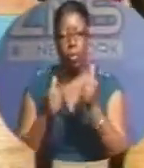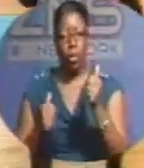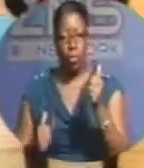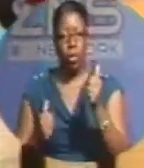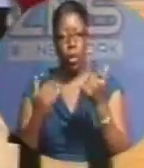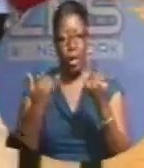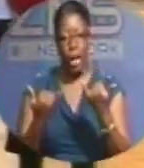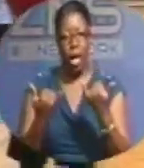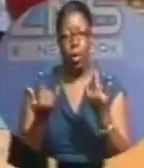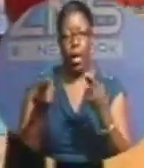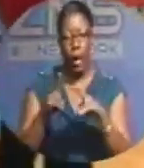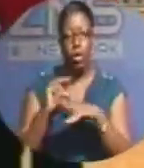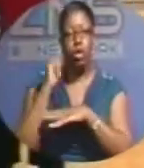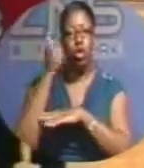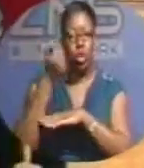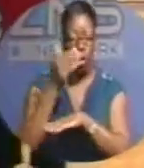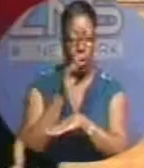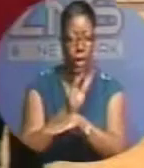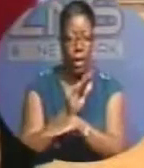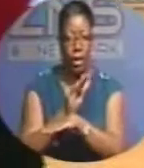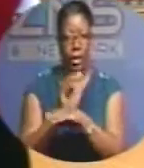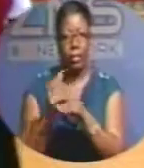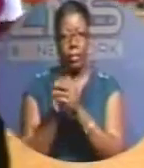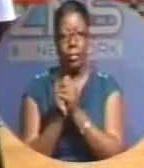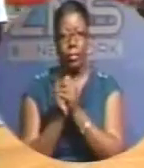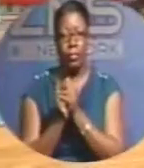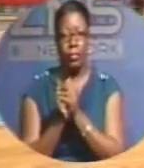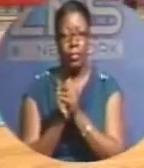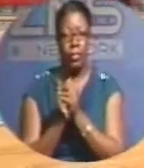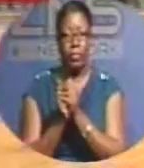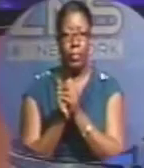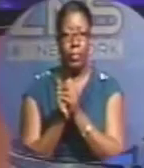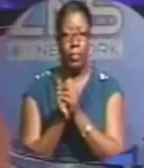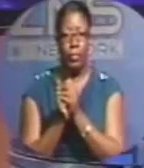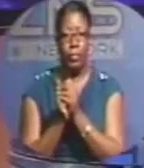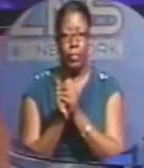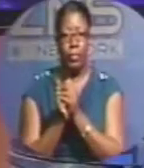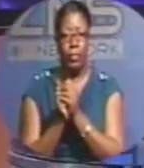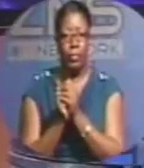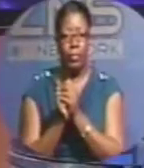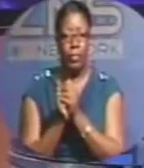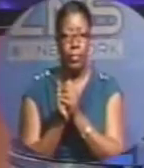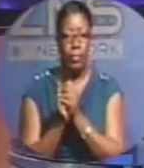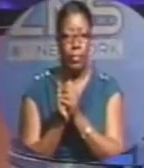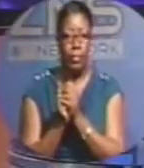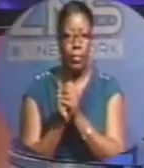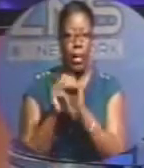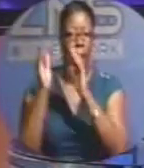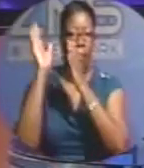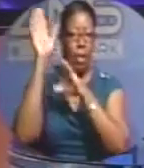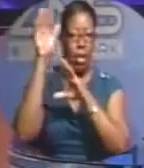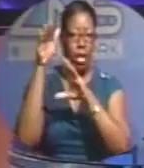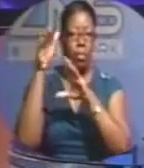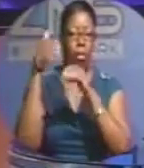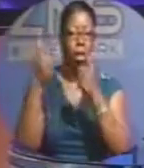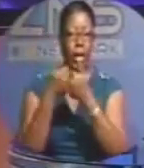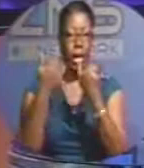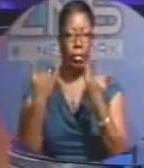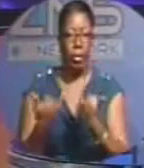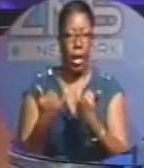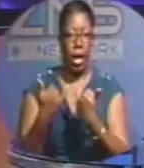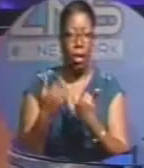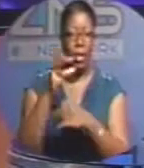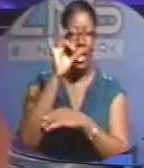take place tomorrow night. Jonathan Benson, ZNS Total Sports. All right, Jonathan, thanks a lot. Some basketball news now. The 8th annual Kevin